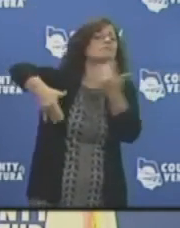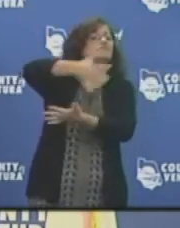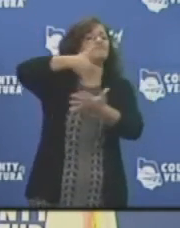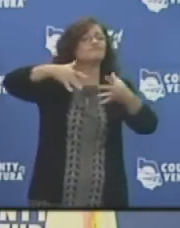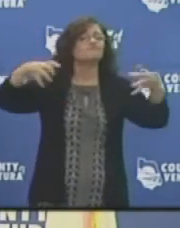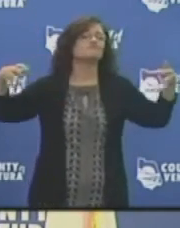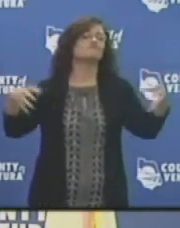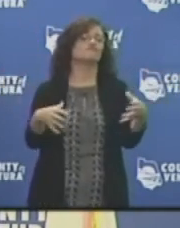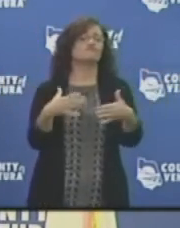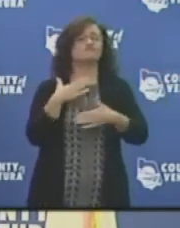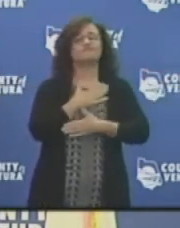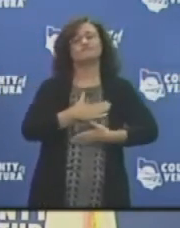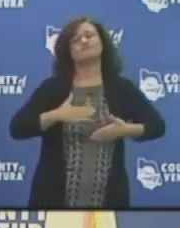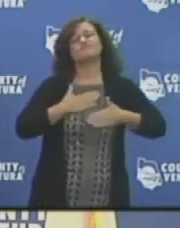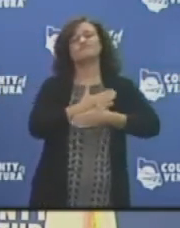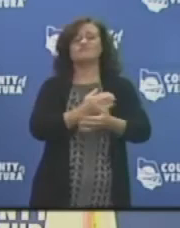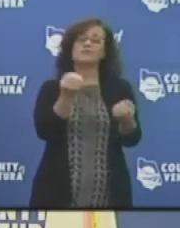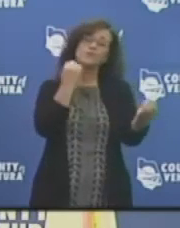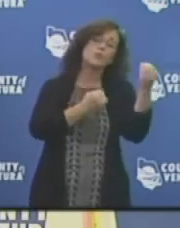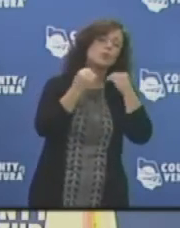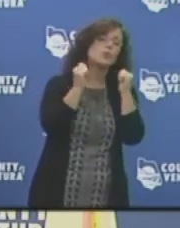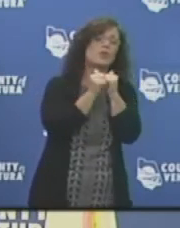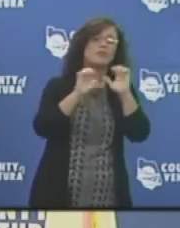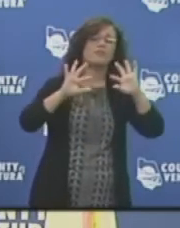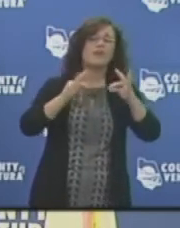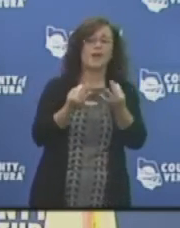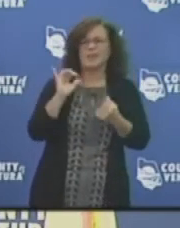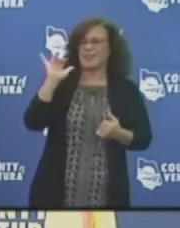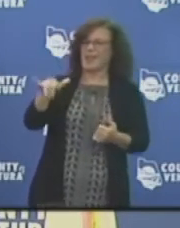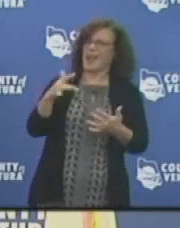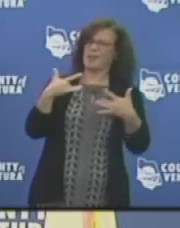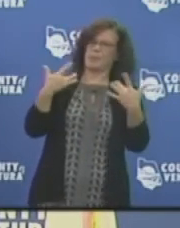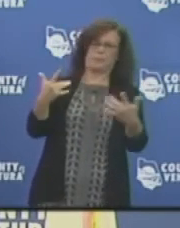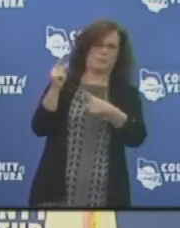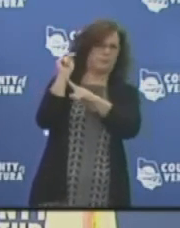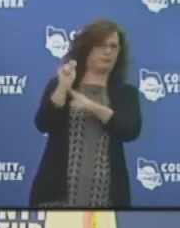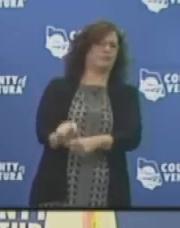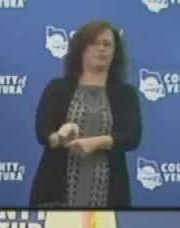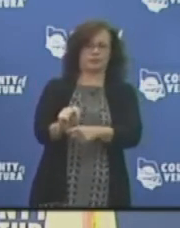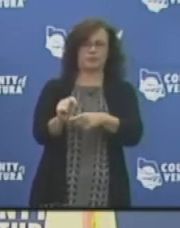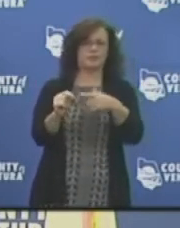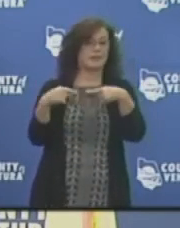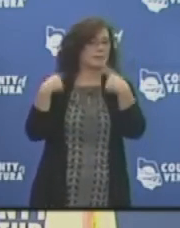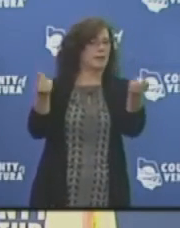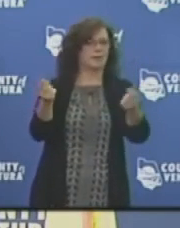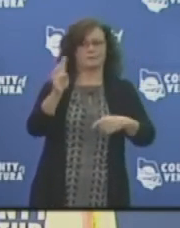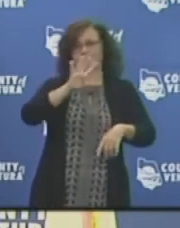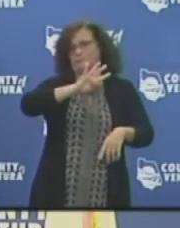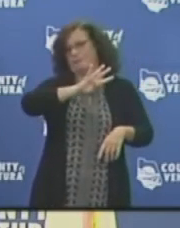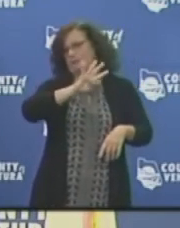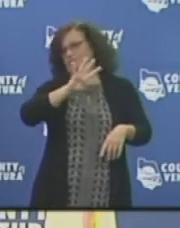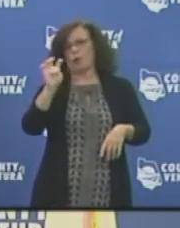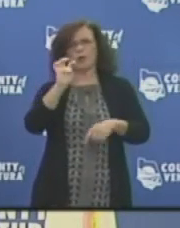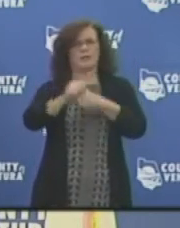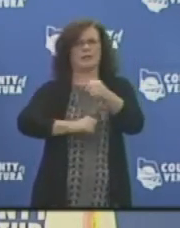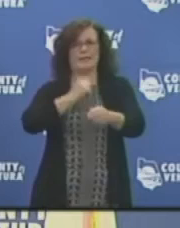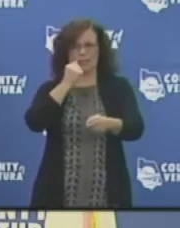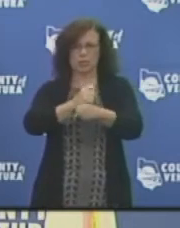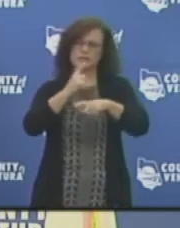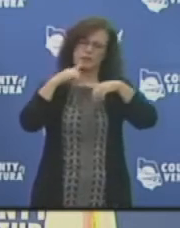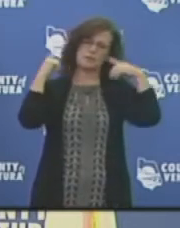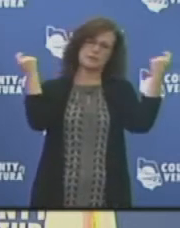with everybody. I mean, that's the tradition of Thanksgiving. It's been over 430 years of coming together to